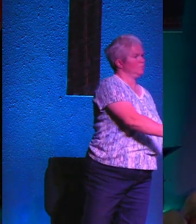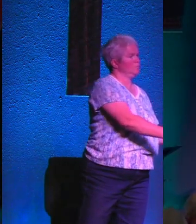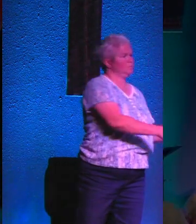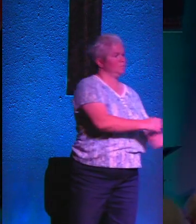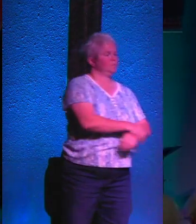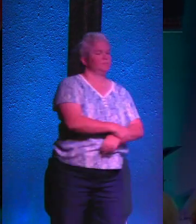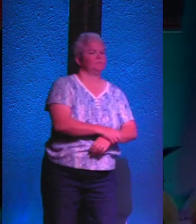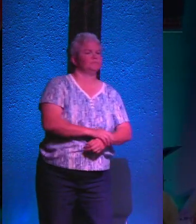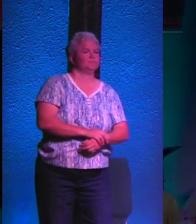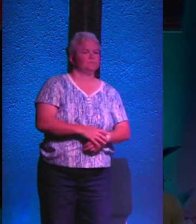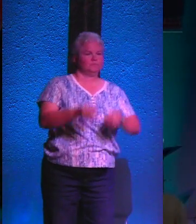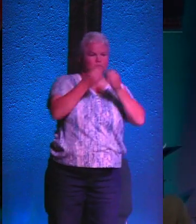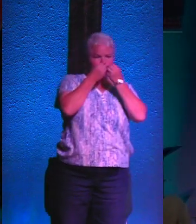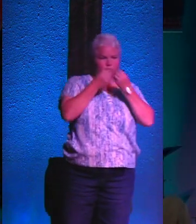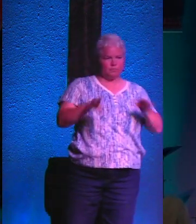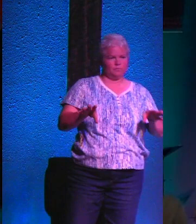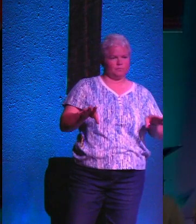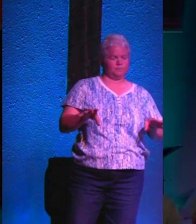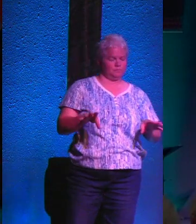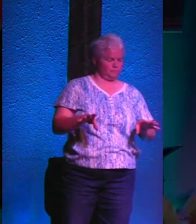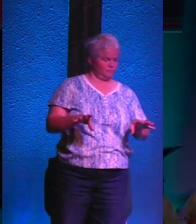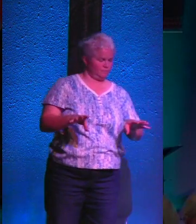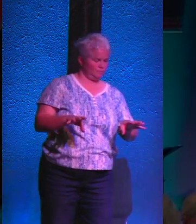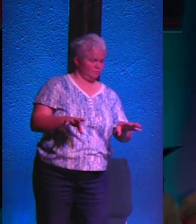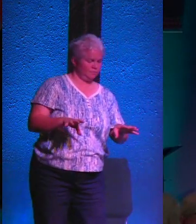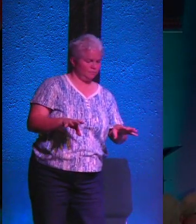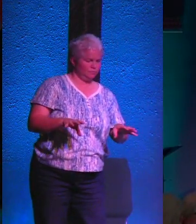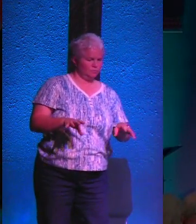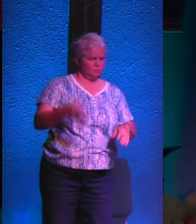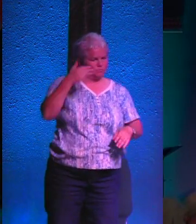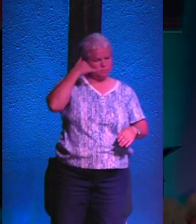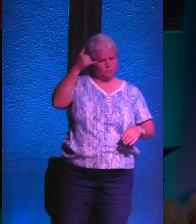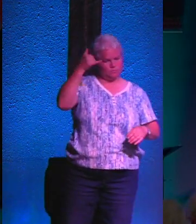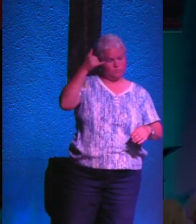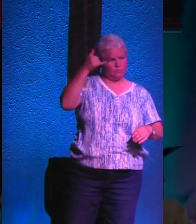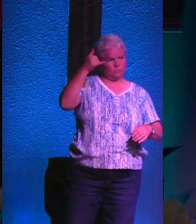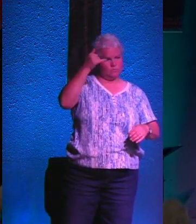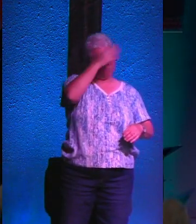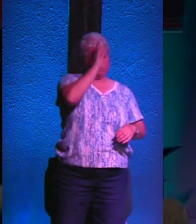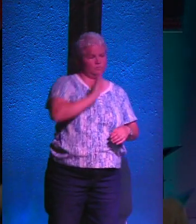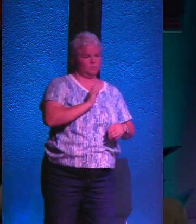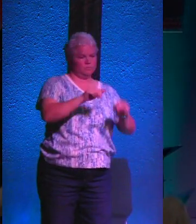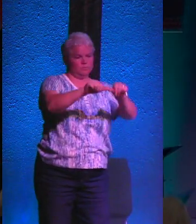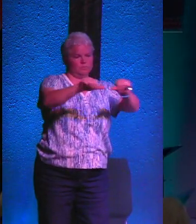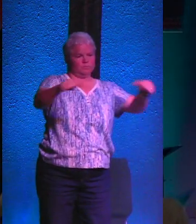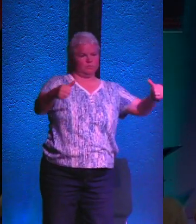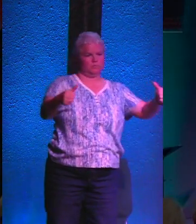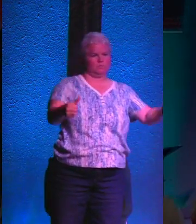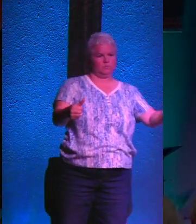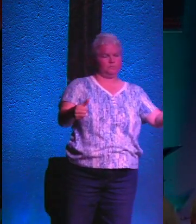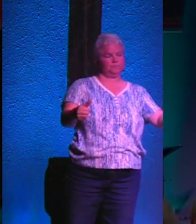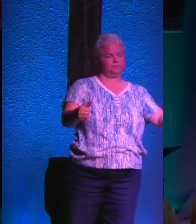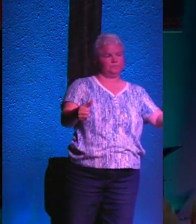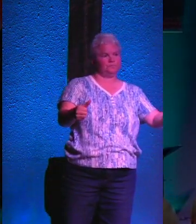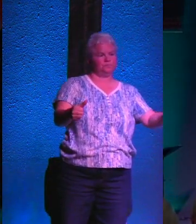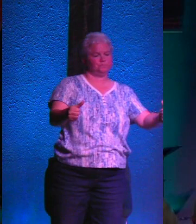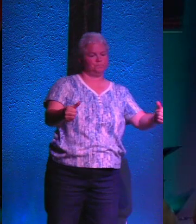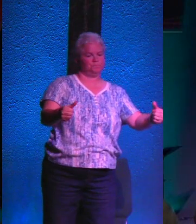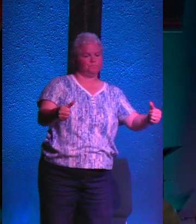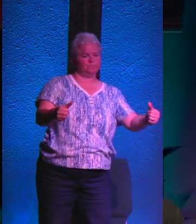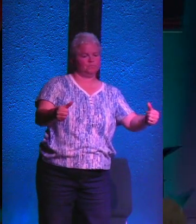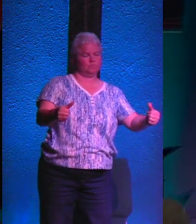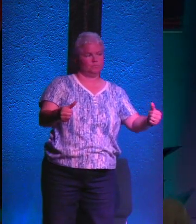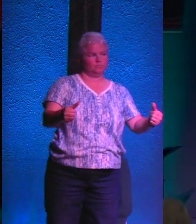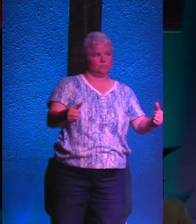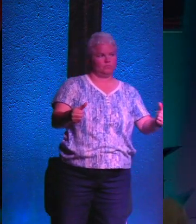that's important. I understand that and I respect it. If God's calling you to kneel at this altar and repent or give him your baggage or whatever